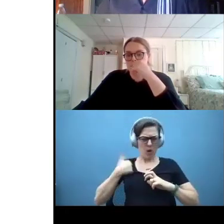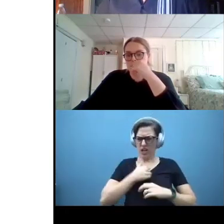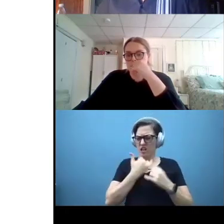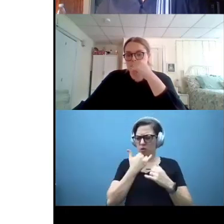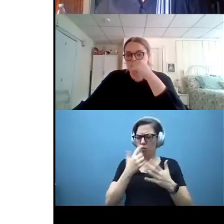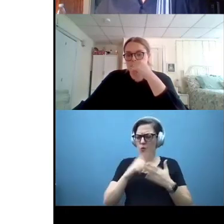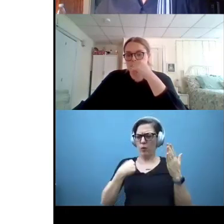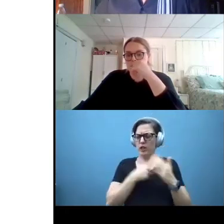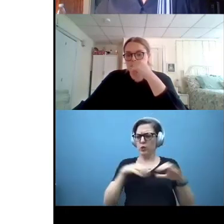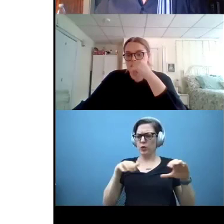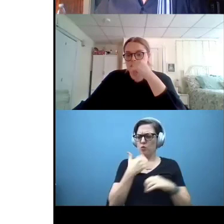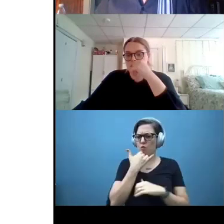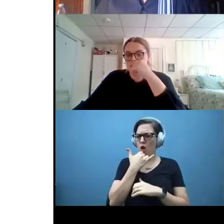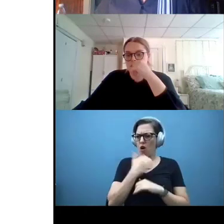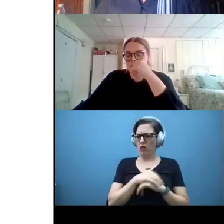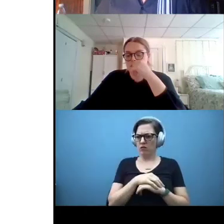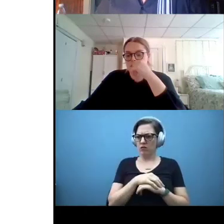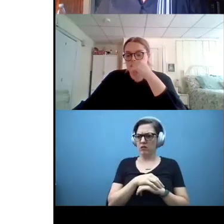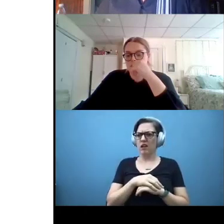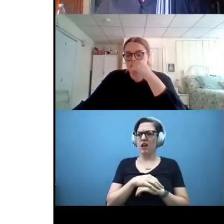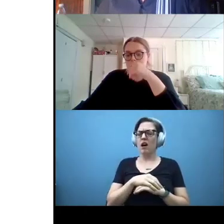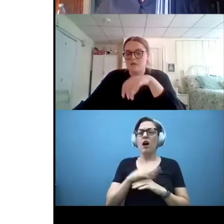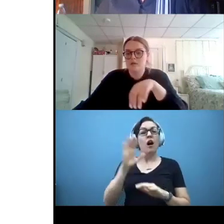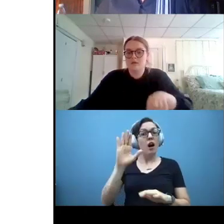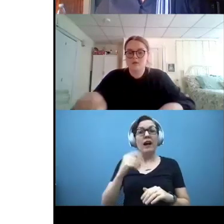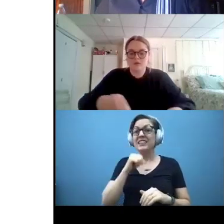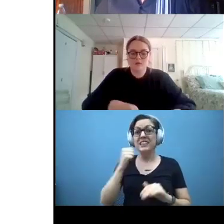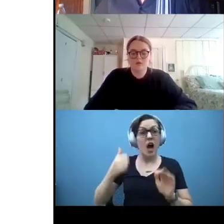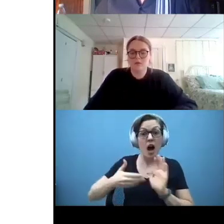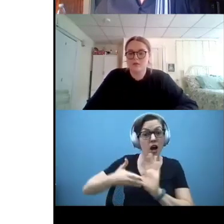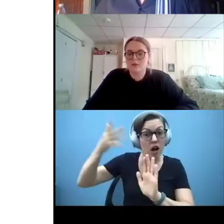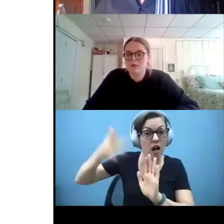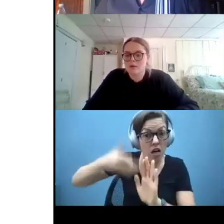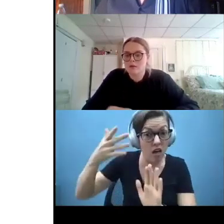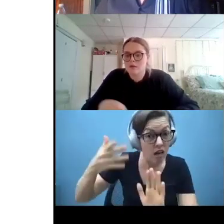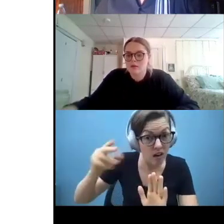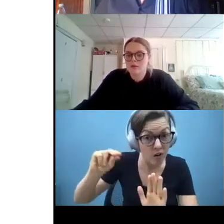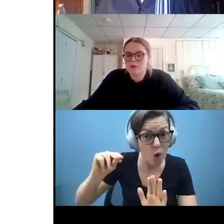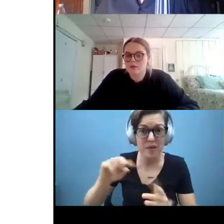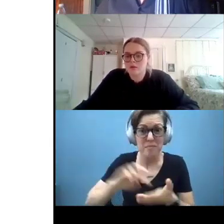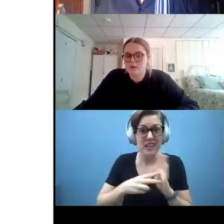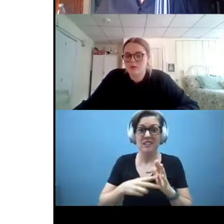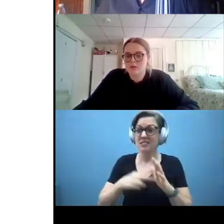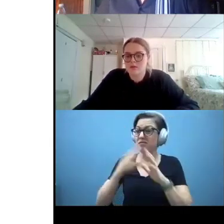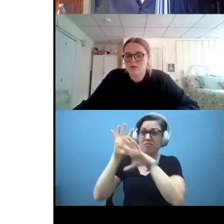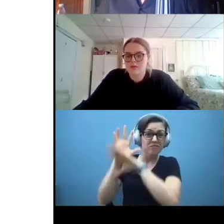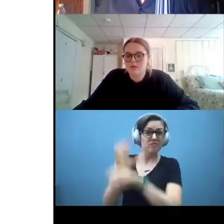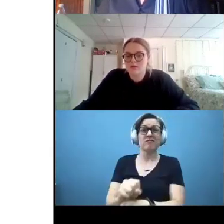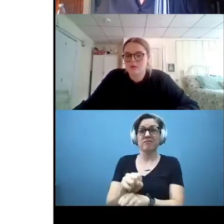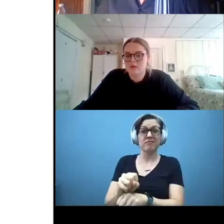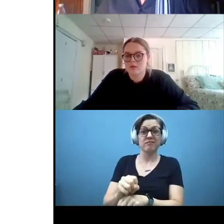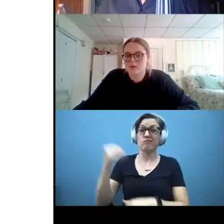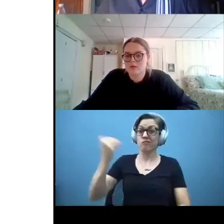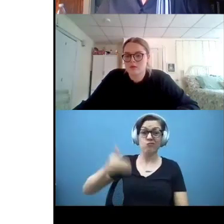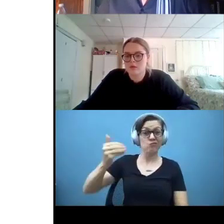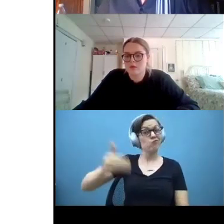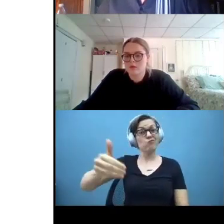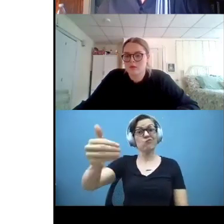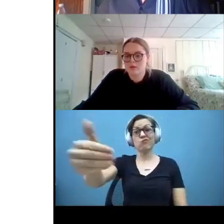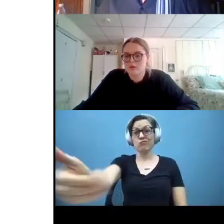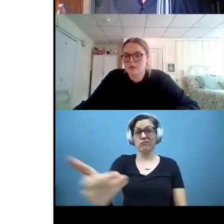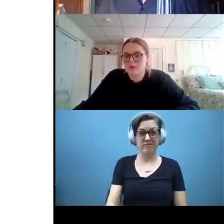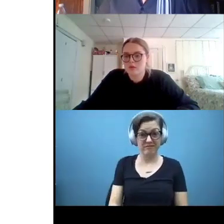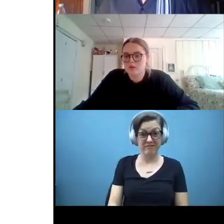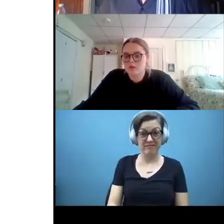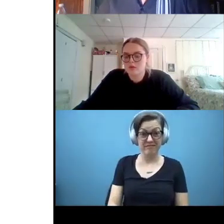this, not once in a while, but I'd say as a matter of practice. So we have to be vigilant. We have to